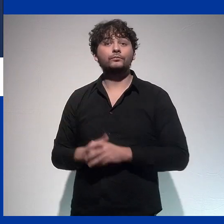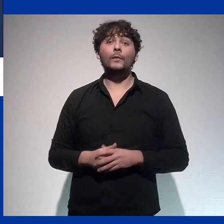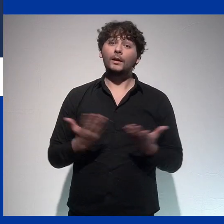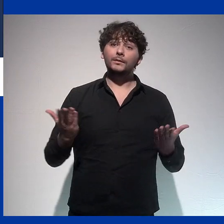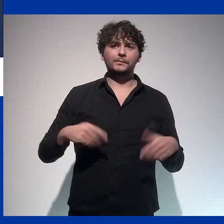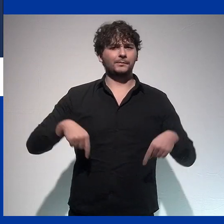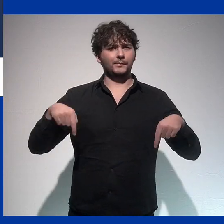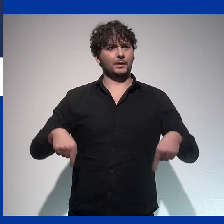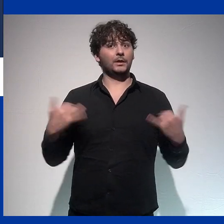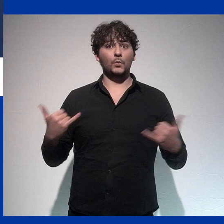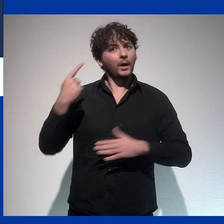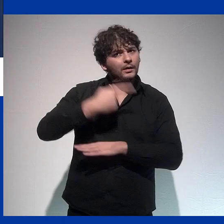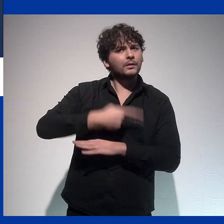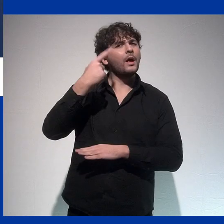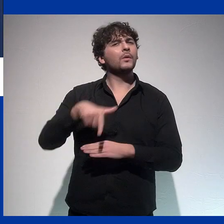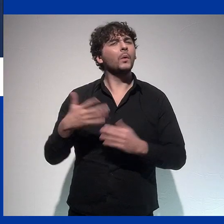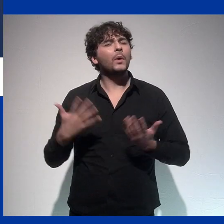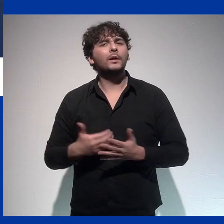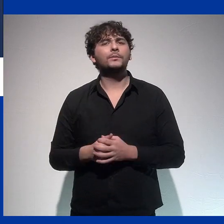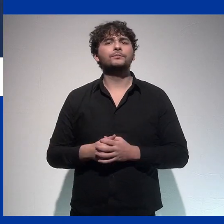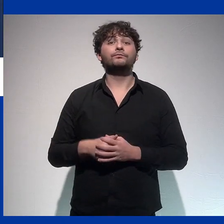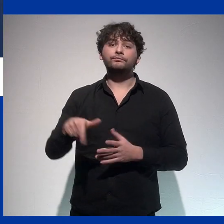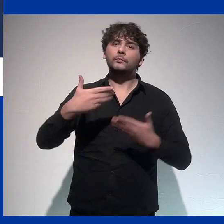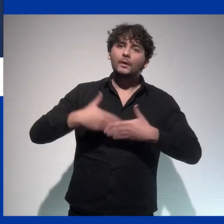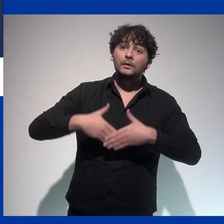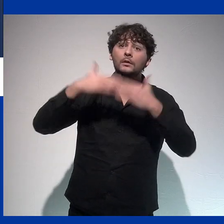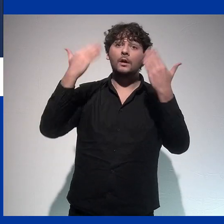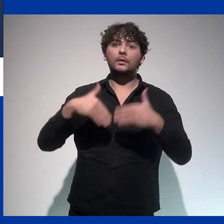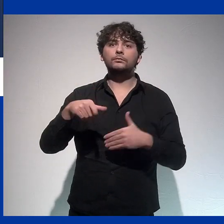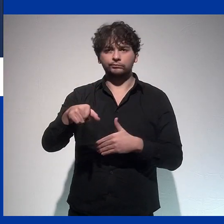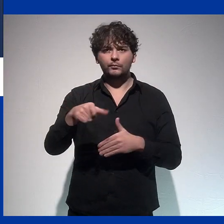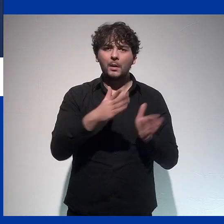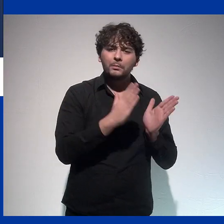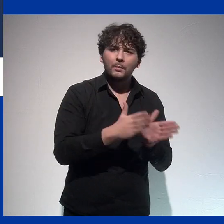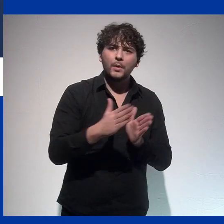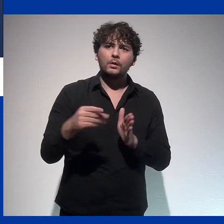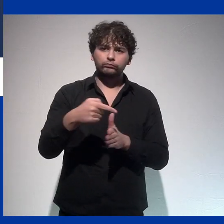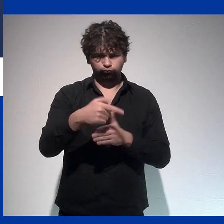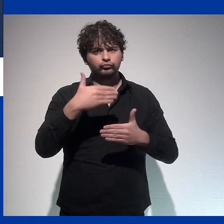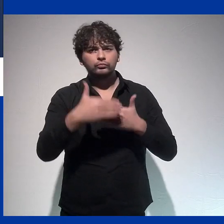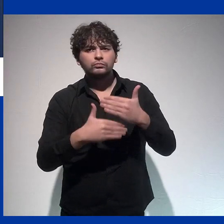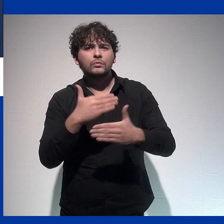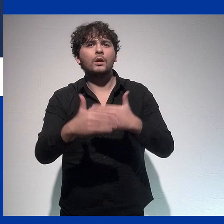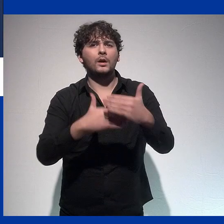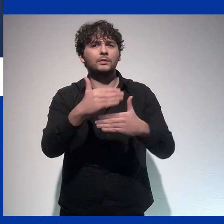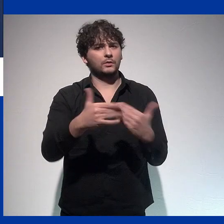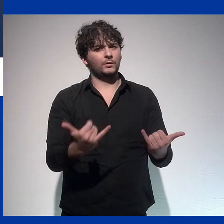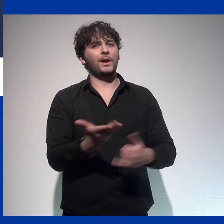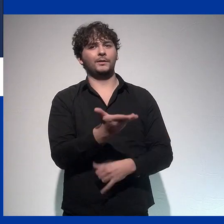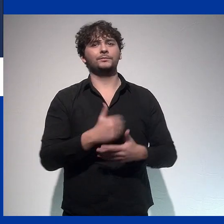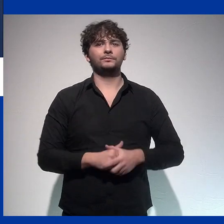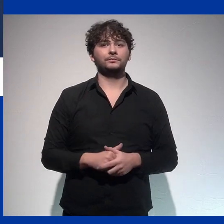Today is the International Day of Human Rights, of course, so that is a perfect date to end